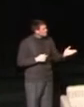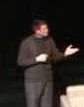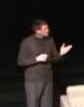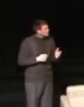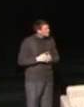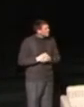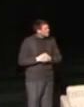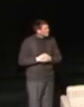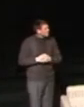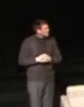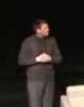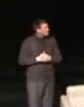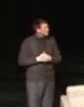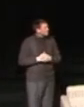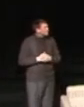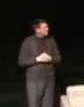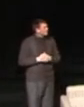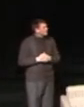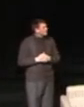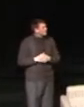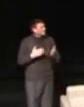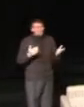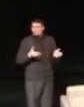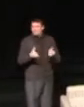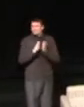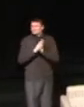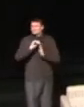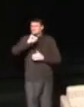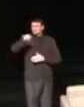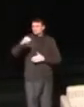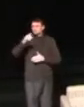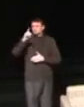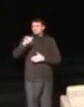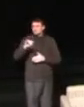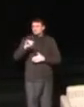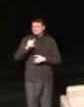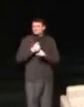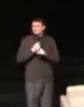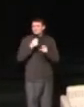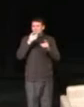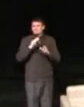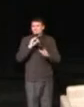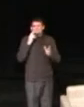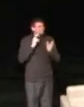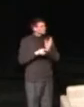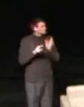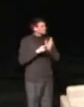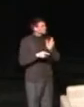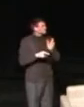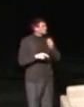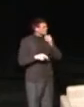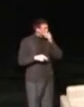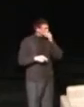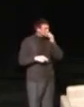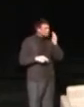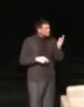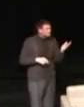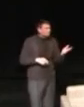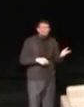Yeah. Okay, we're going to ask, sorry, I'll just introduce, I'll ask Jody Giesbrecht, who's our manager of research, to respond to that. The ways in